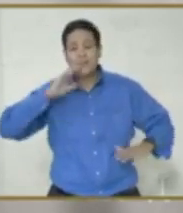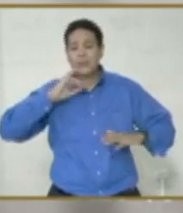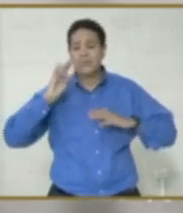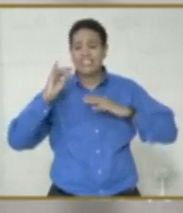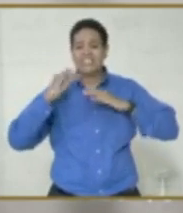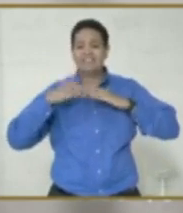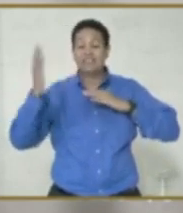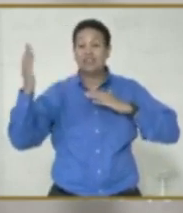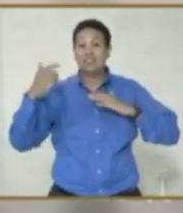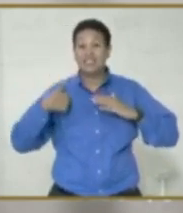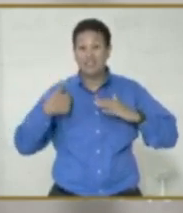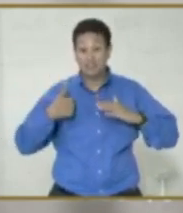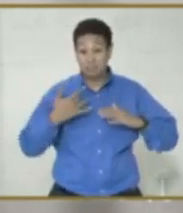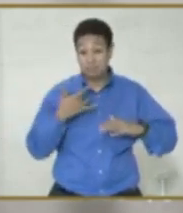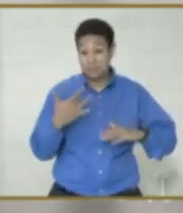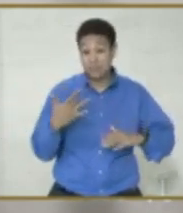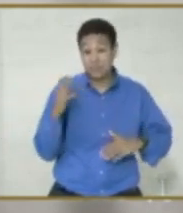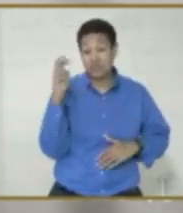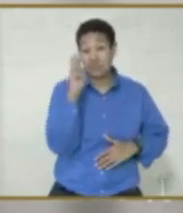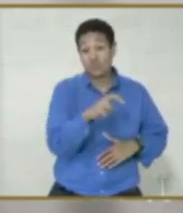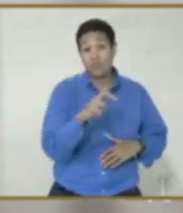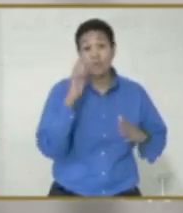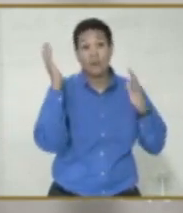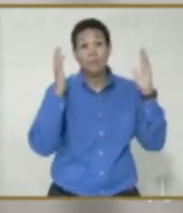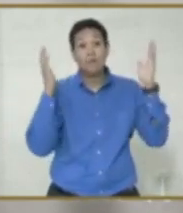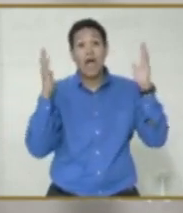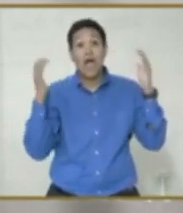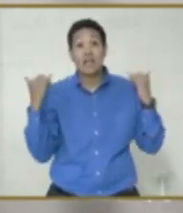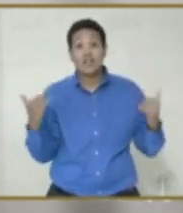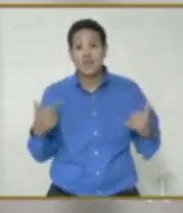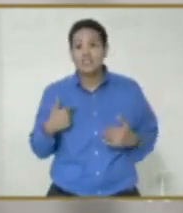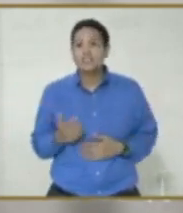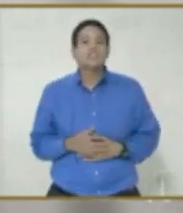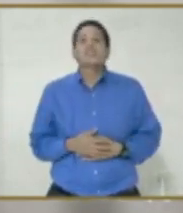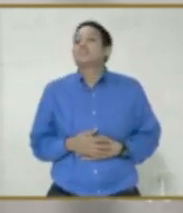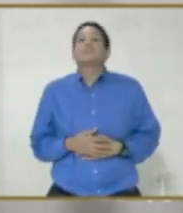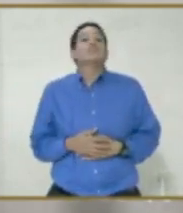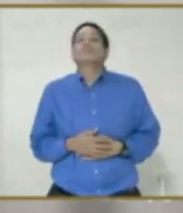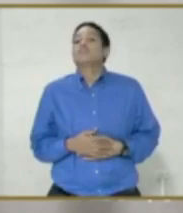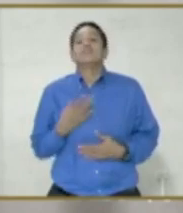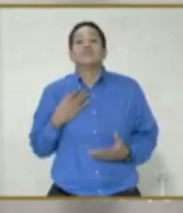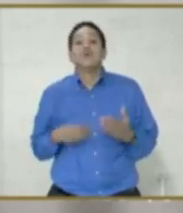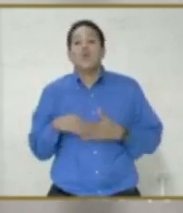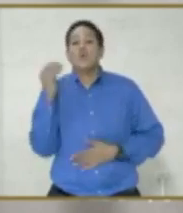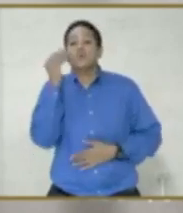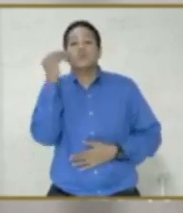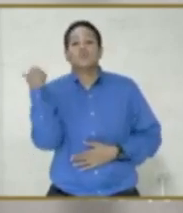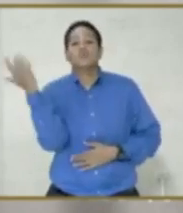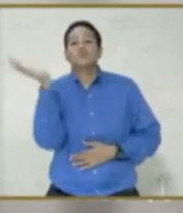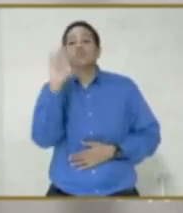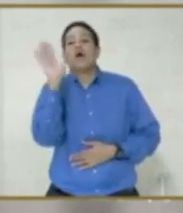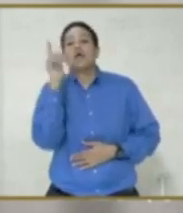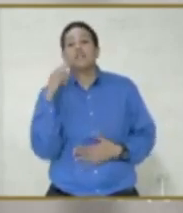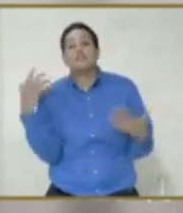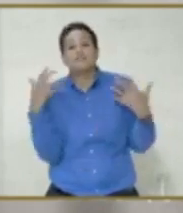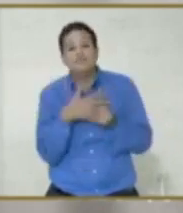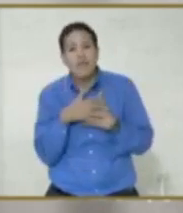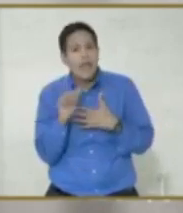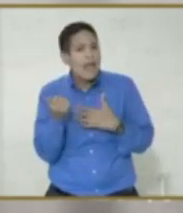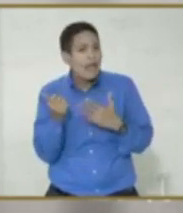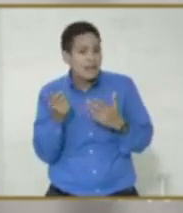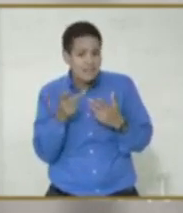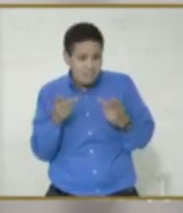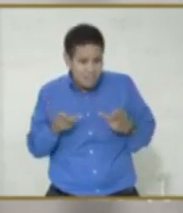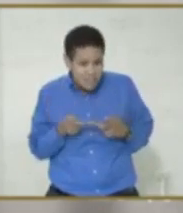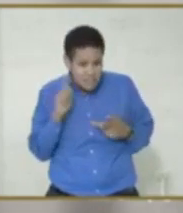visit the market. I am now afraid to come out of my home. Is there any facility that can assist me? I think Dr. Vernon, you